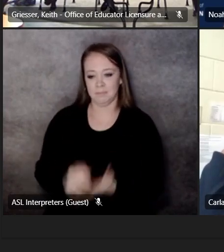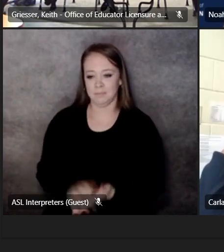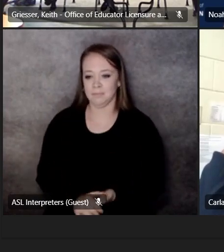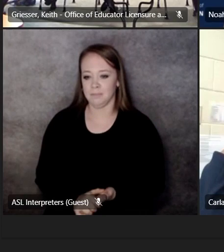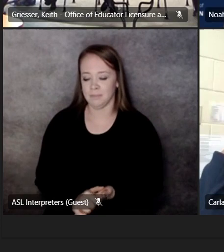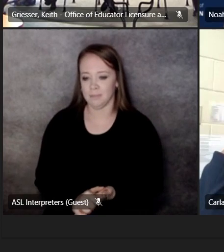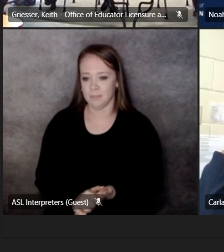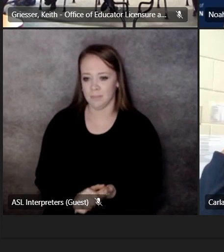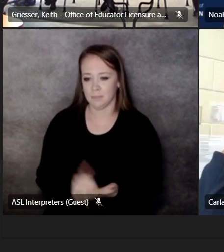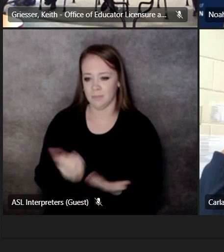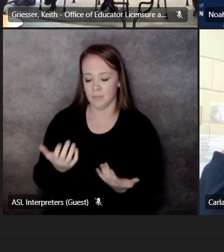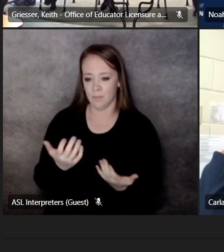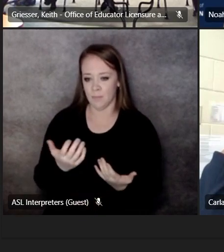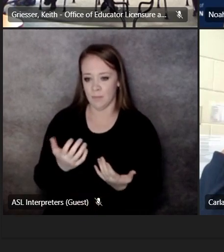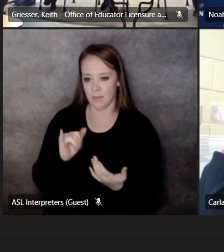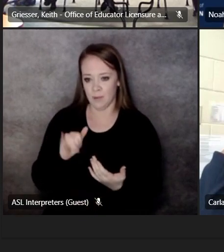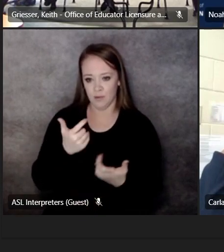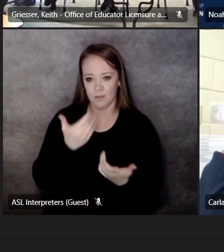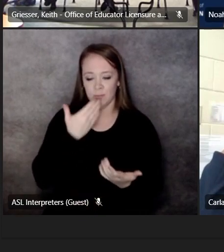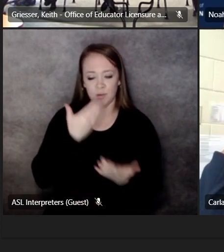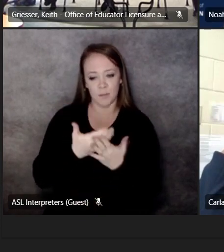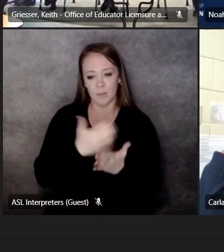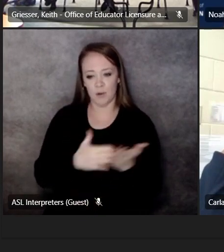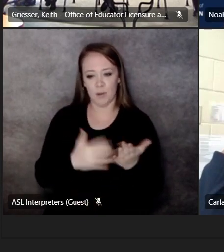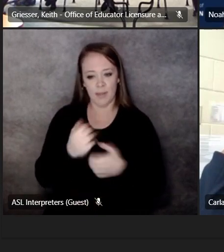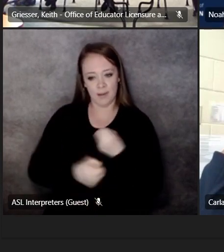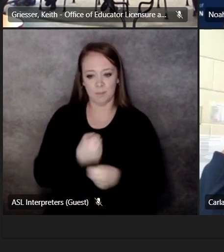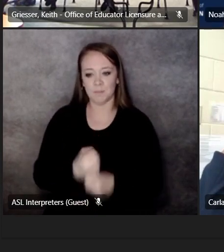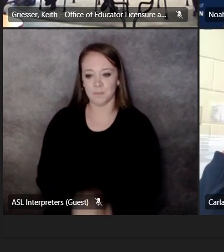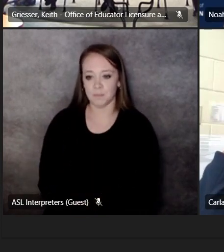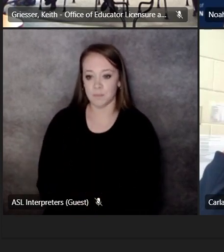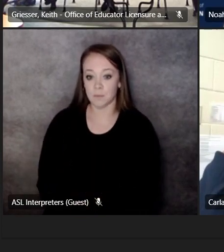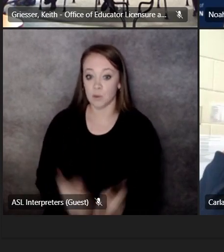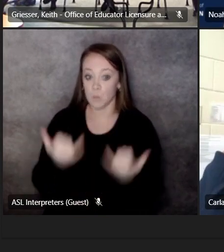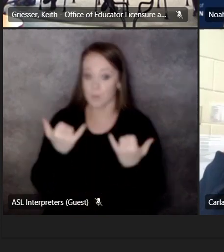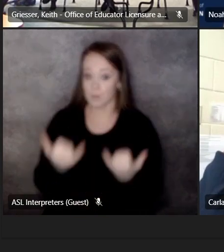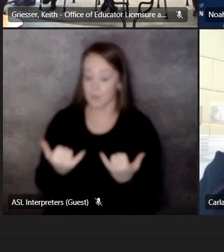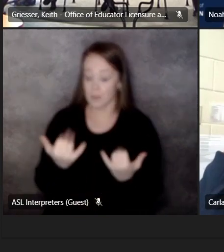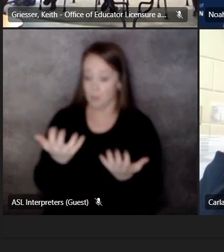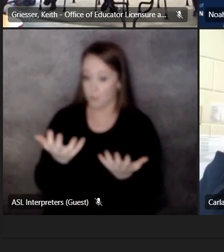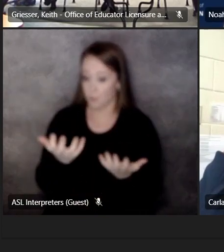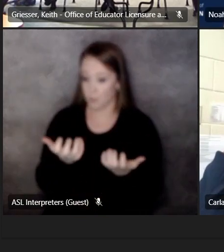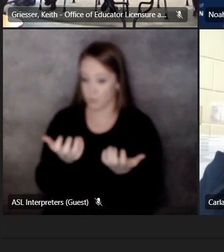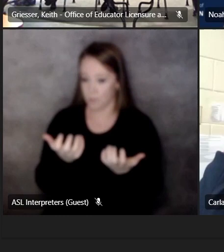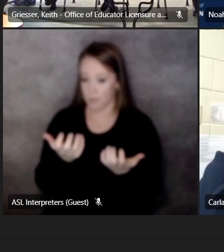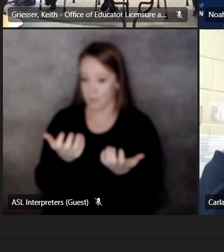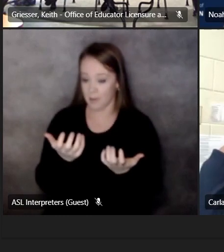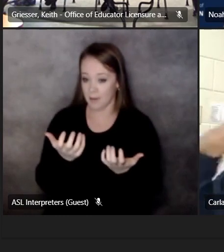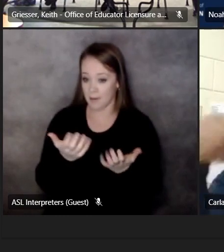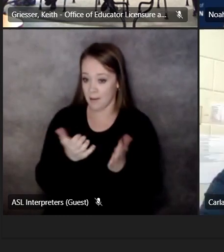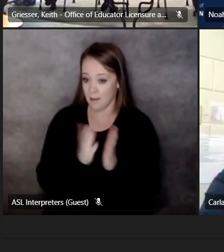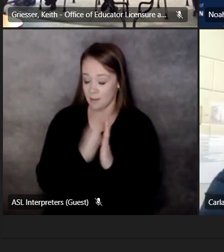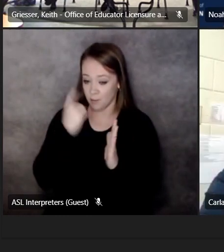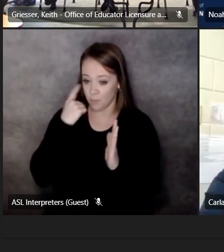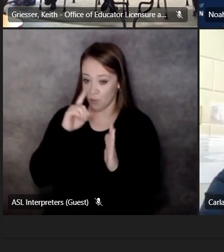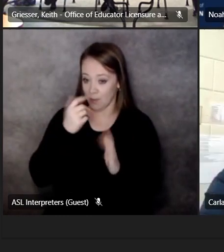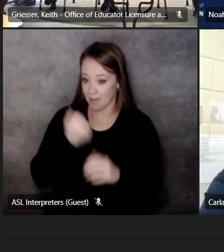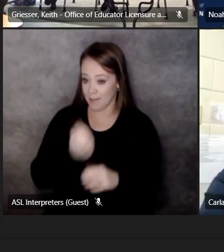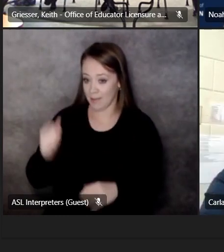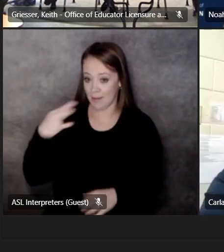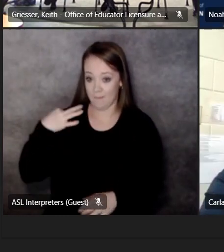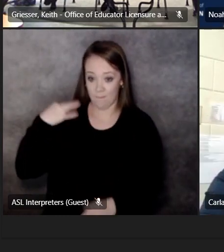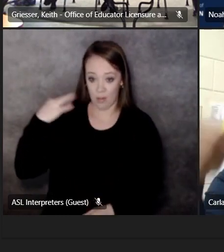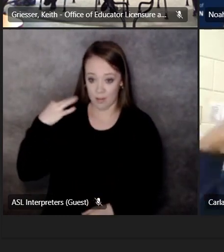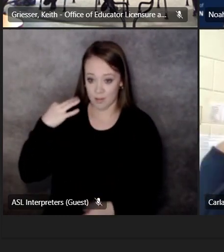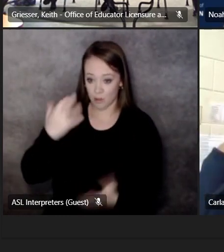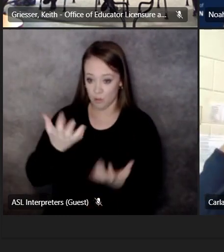of the year for sure. So at this time, I would like to ask for any volunteers who would like to serve